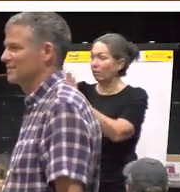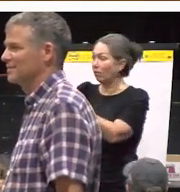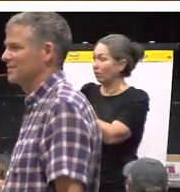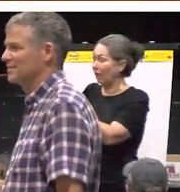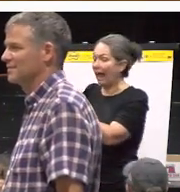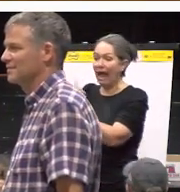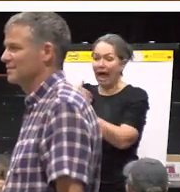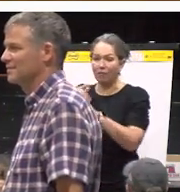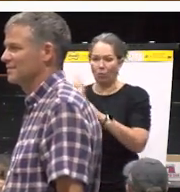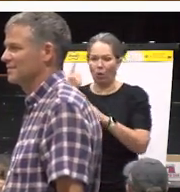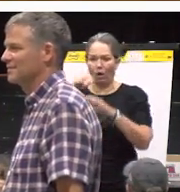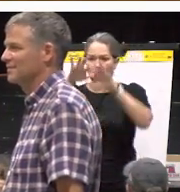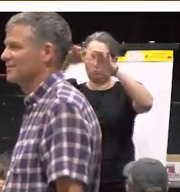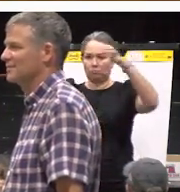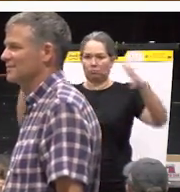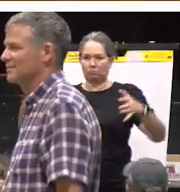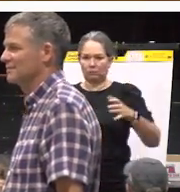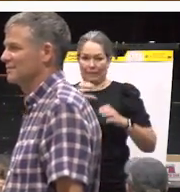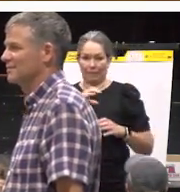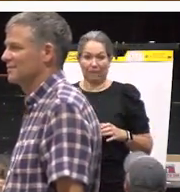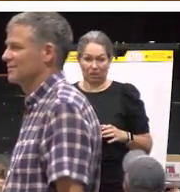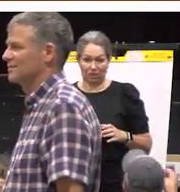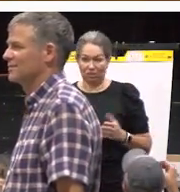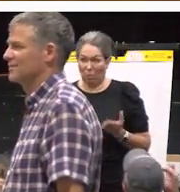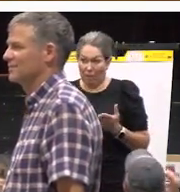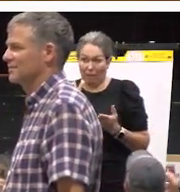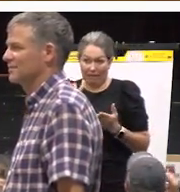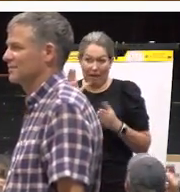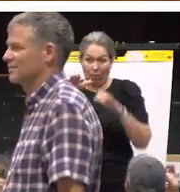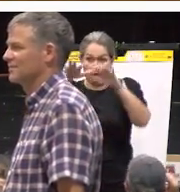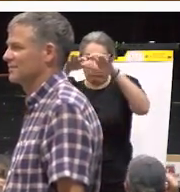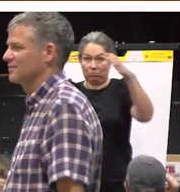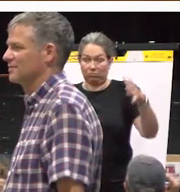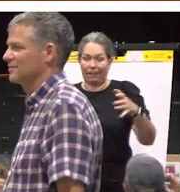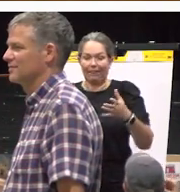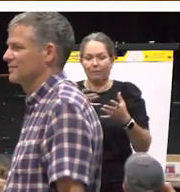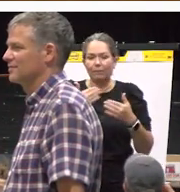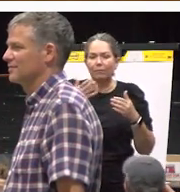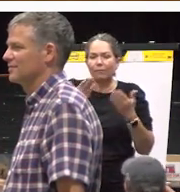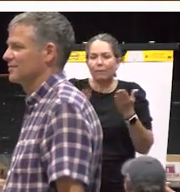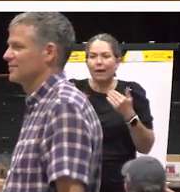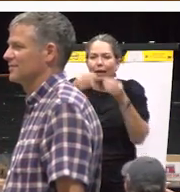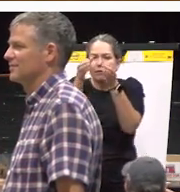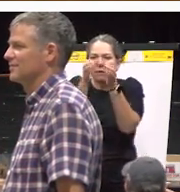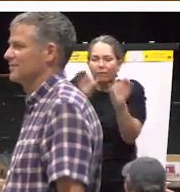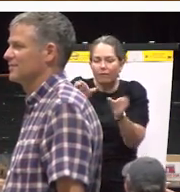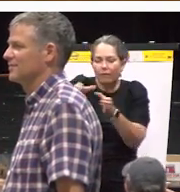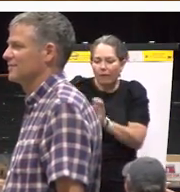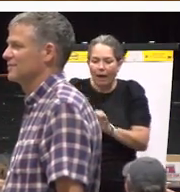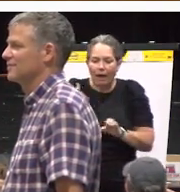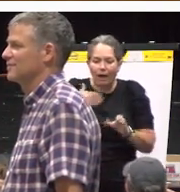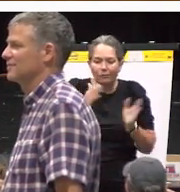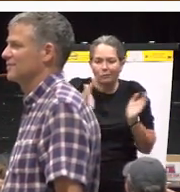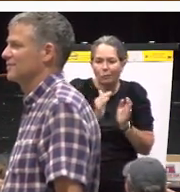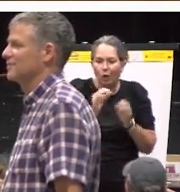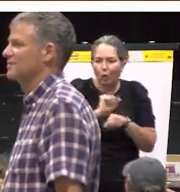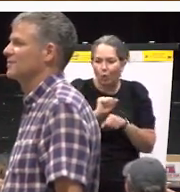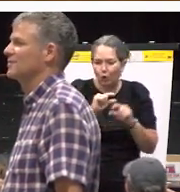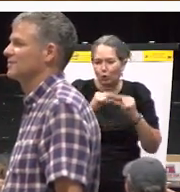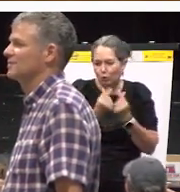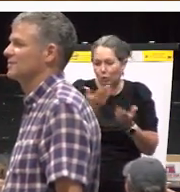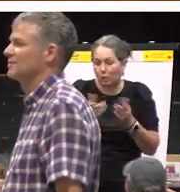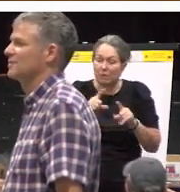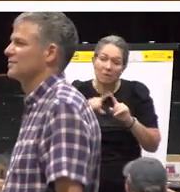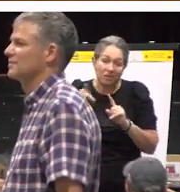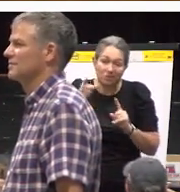commission, and it may immediately form that separate working group to make sure that happens. But I think you